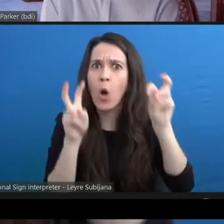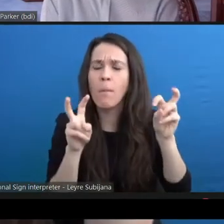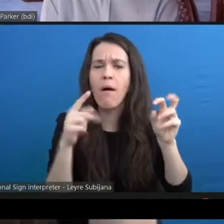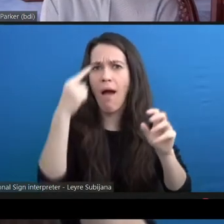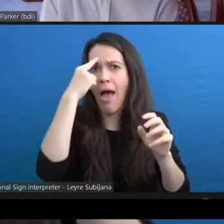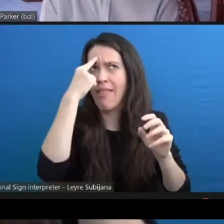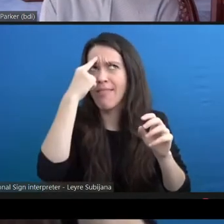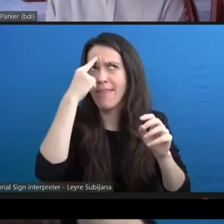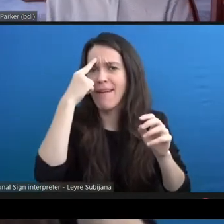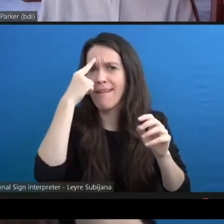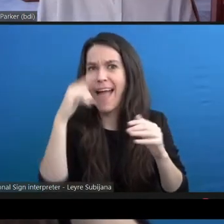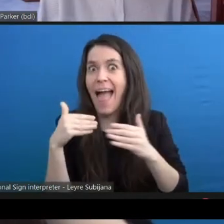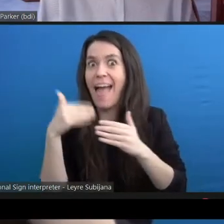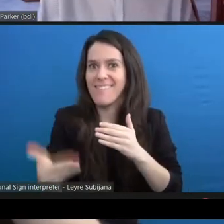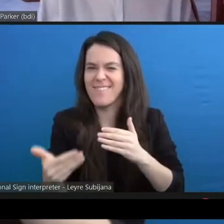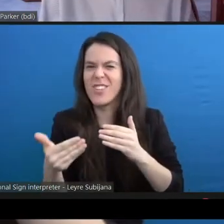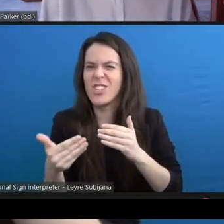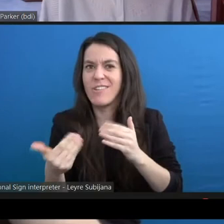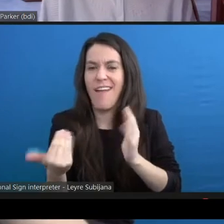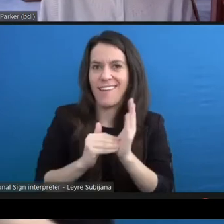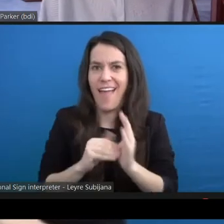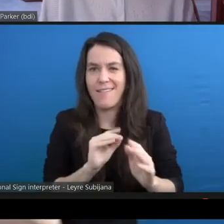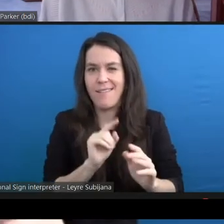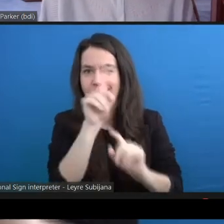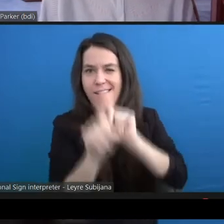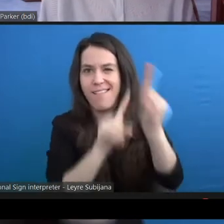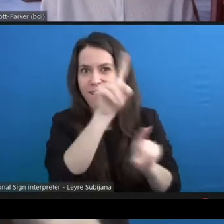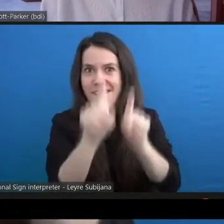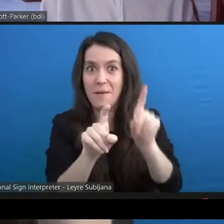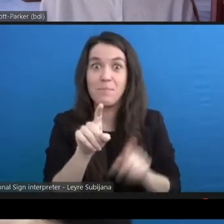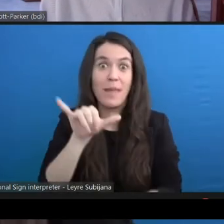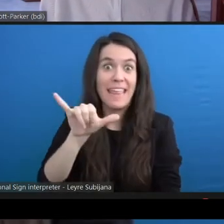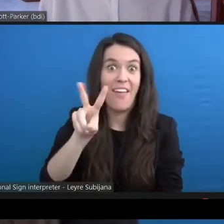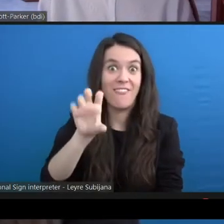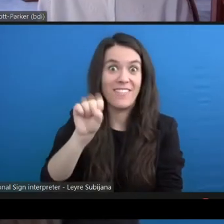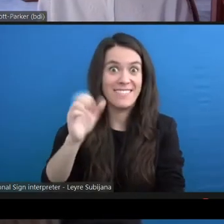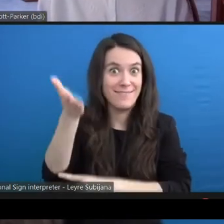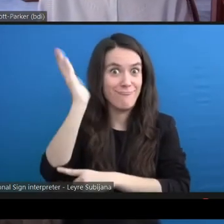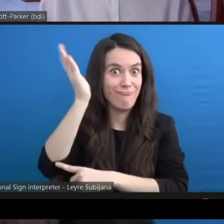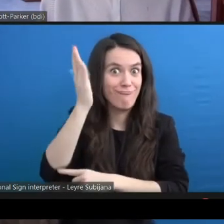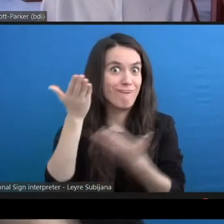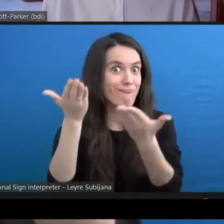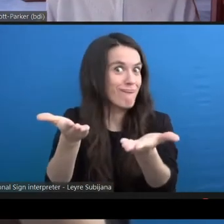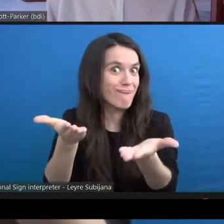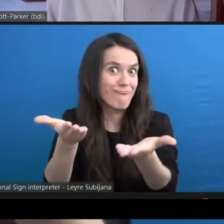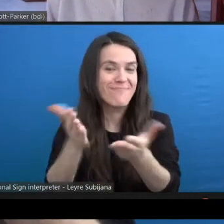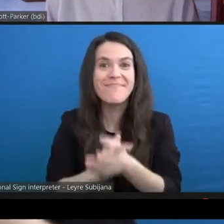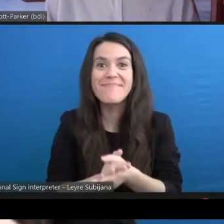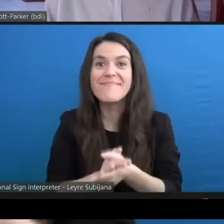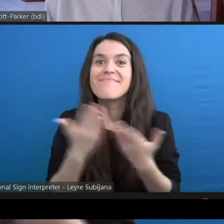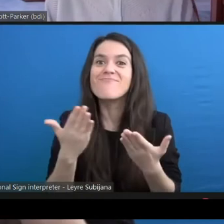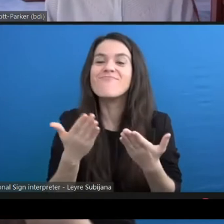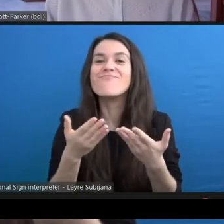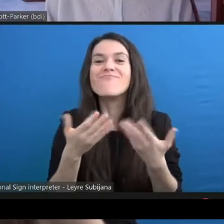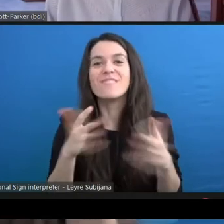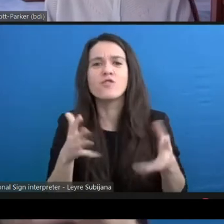Susan, after Eve's presentation. Eve, Susan has already put you on the spot because she has referred to the work that